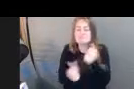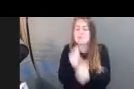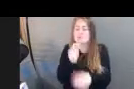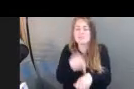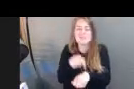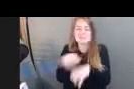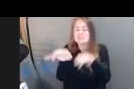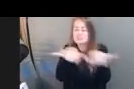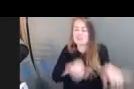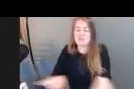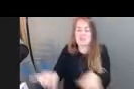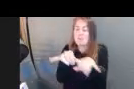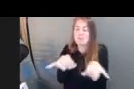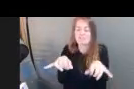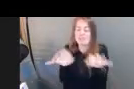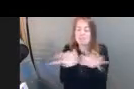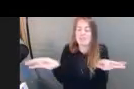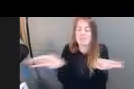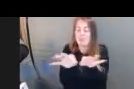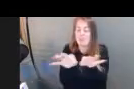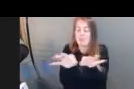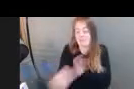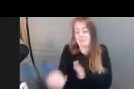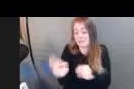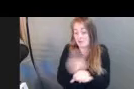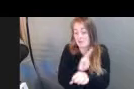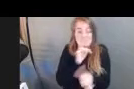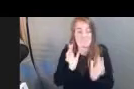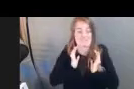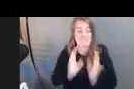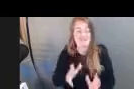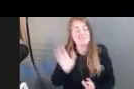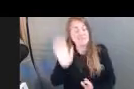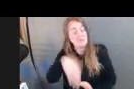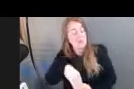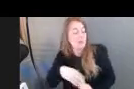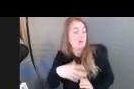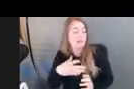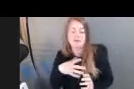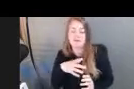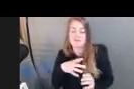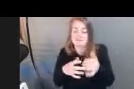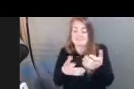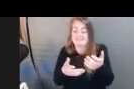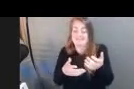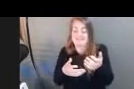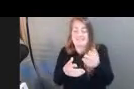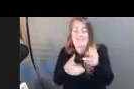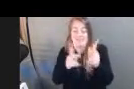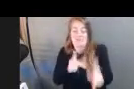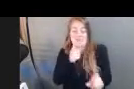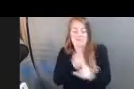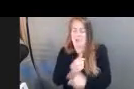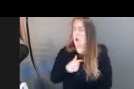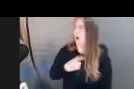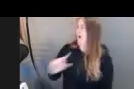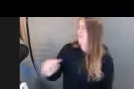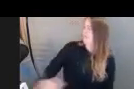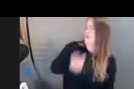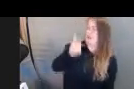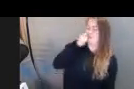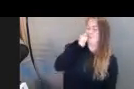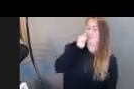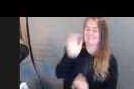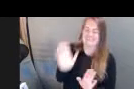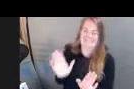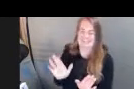common nomenclature, and it's absolutely fine to say these things, and the likelihood of someone getting offended is not very likely. I